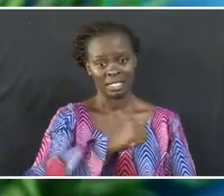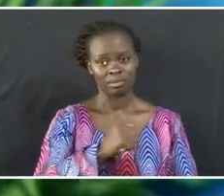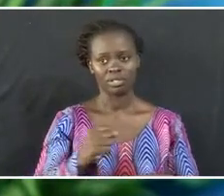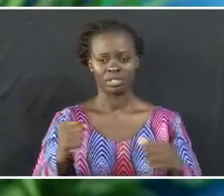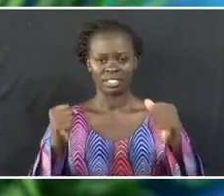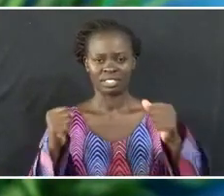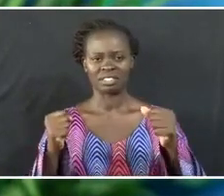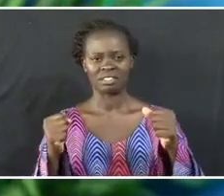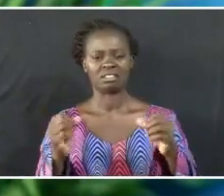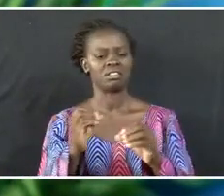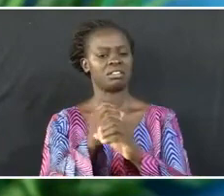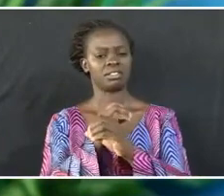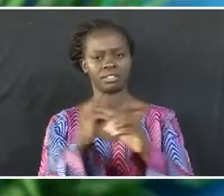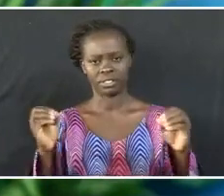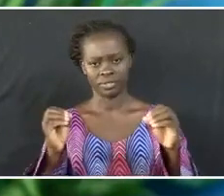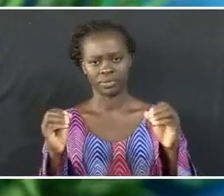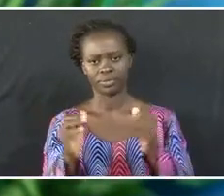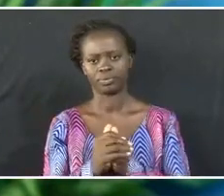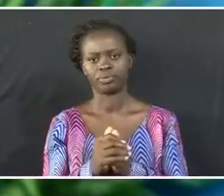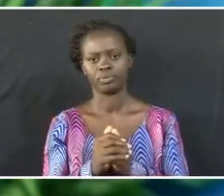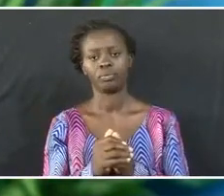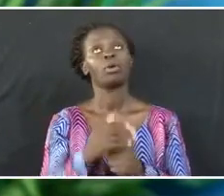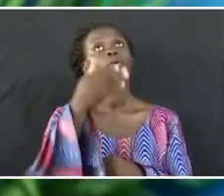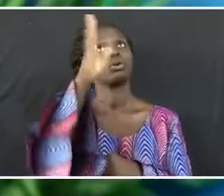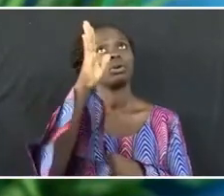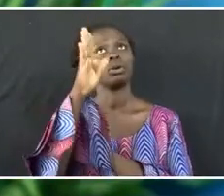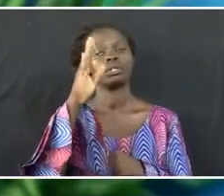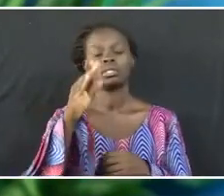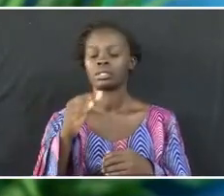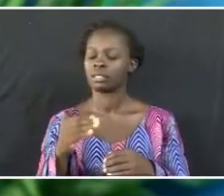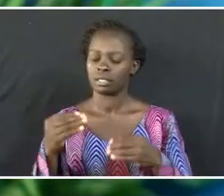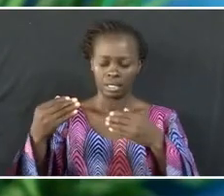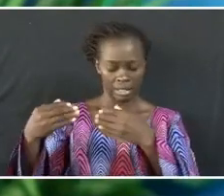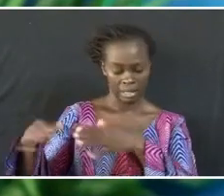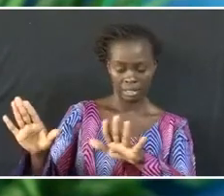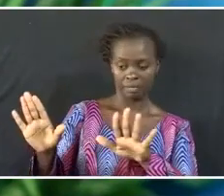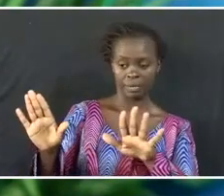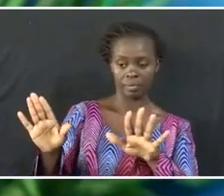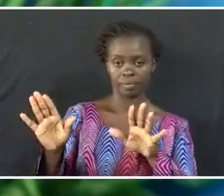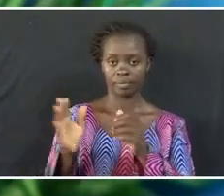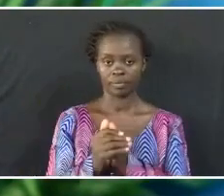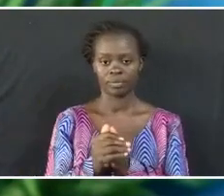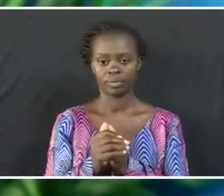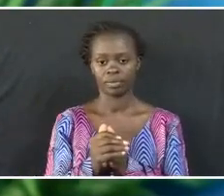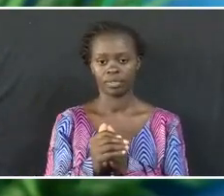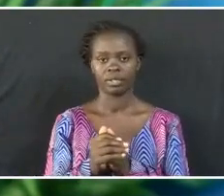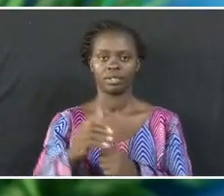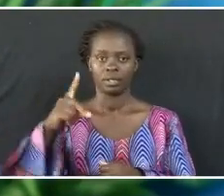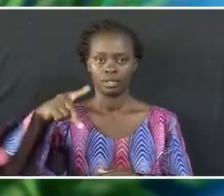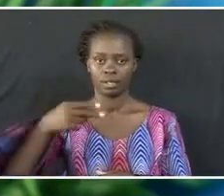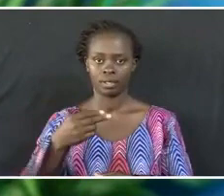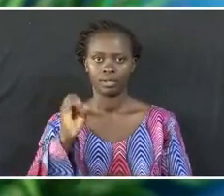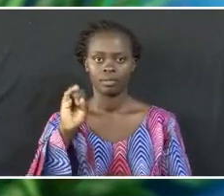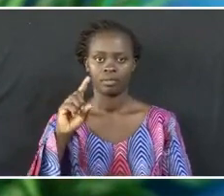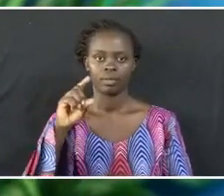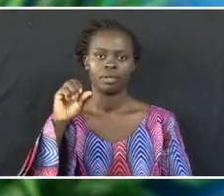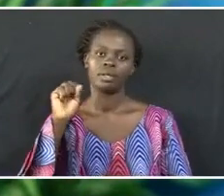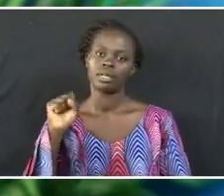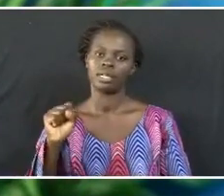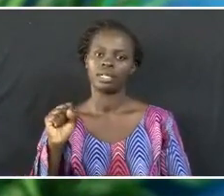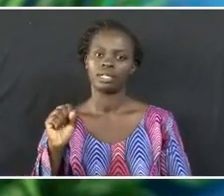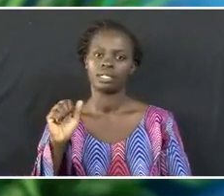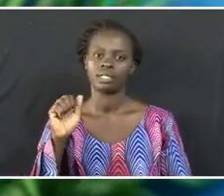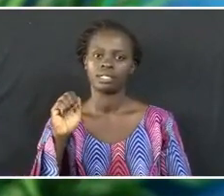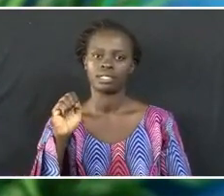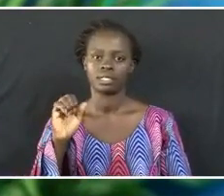him. More important, God had left him too. The Philistines captured Samson and put out